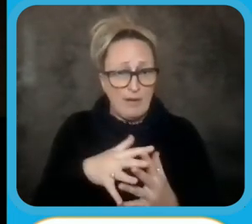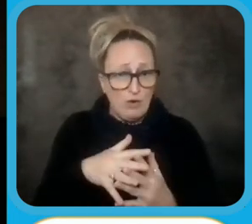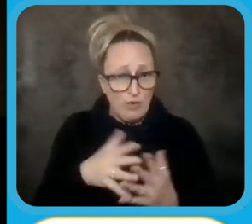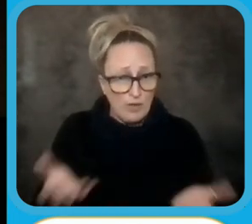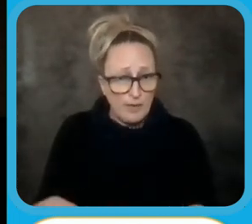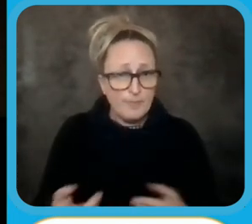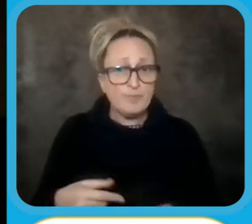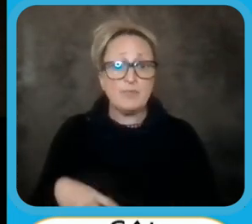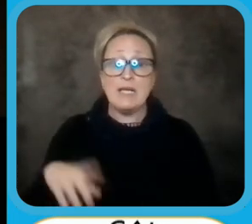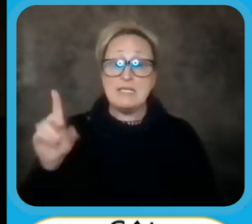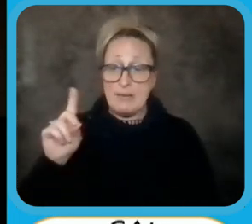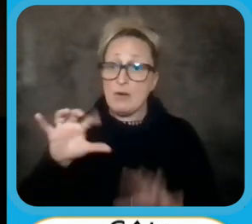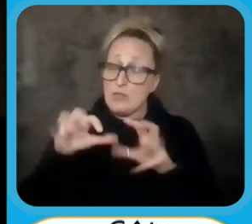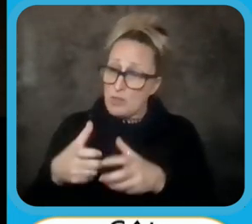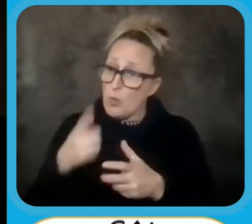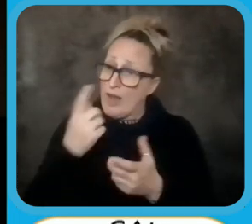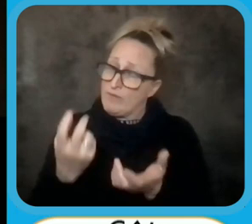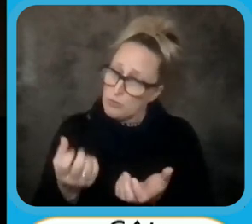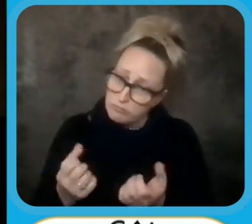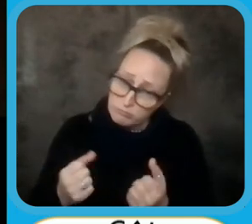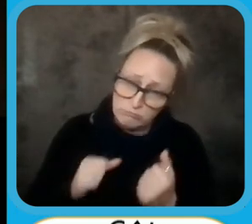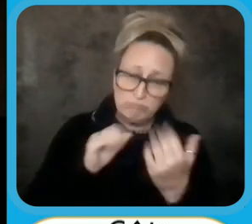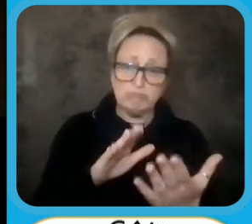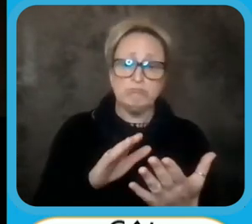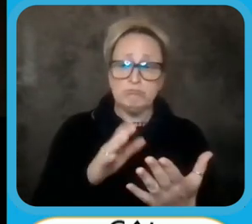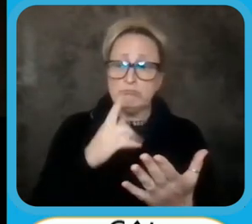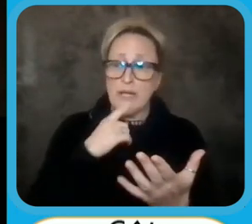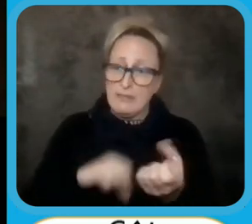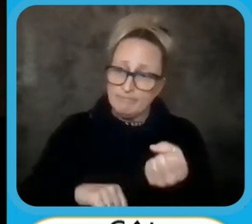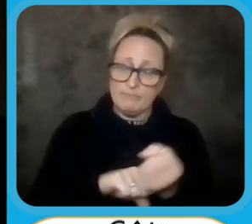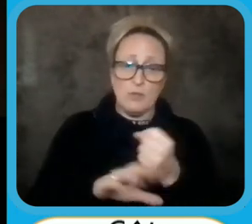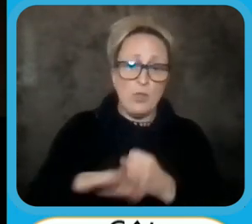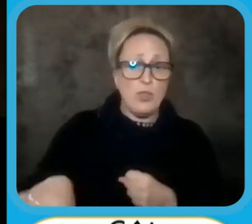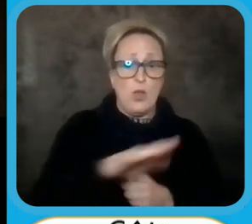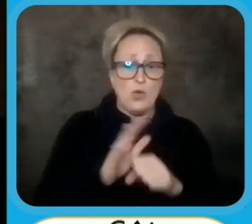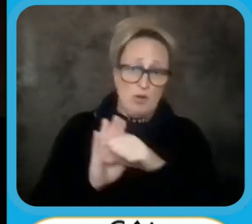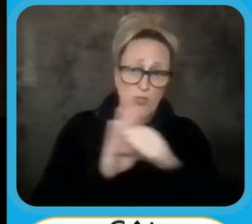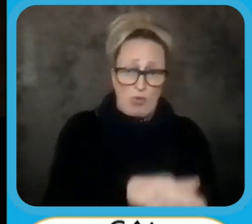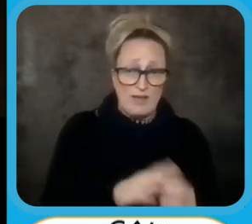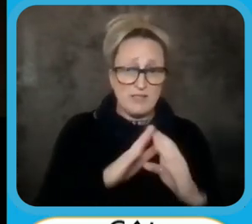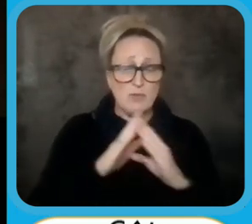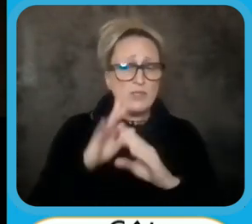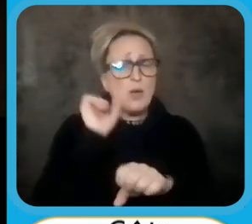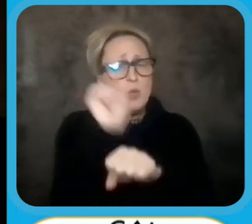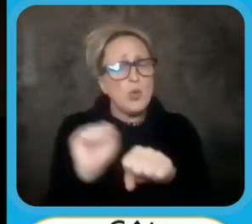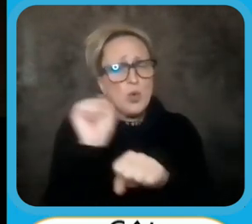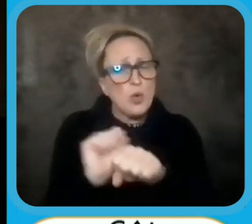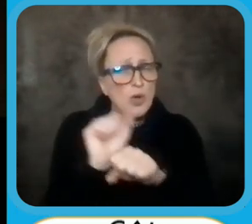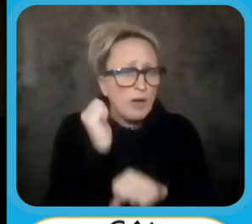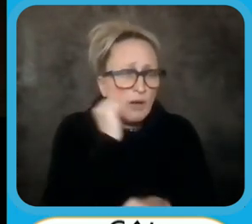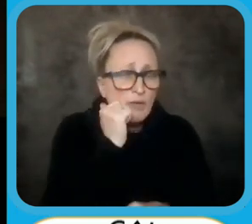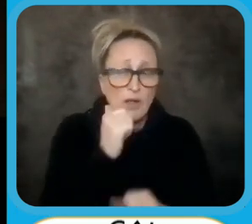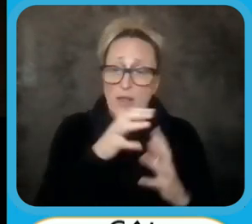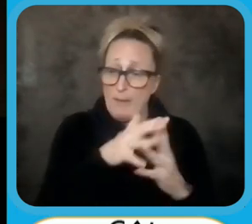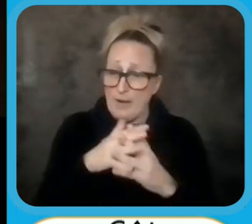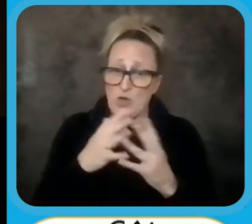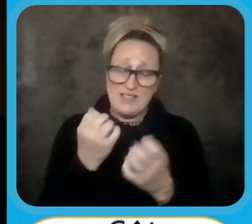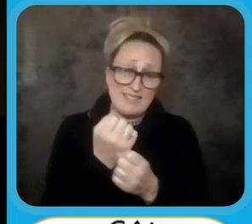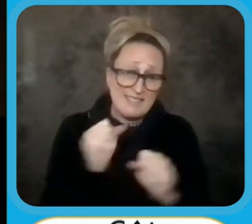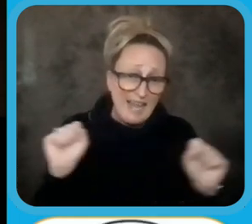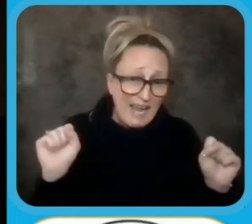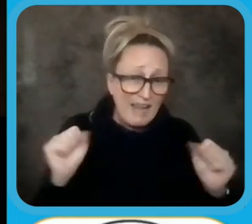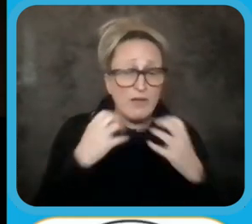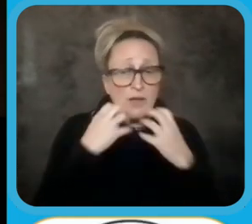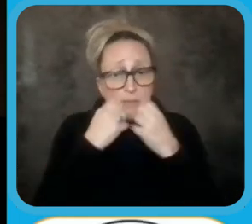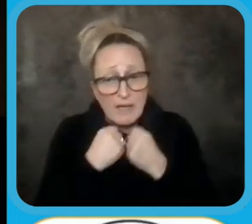As Democrats, we must stand up and stand with our oppressed communities and work every day to build an America which is safe, compassionate, and